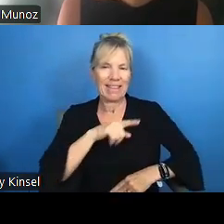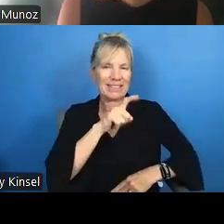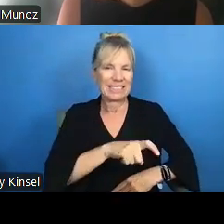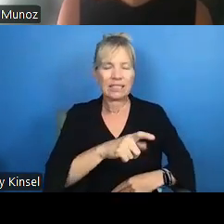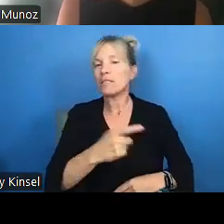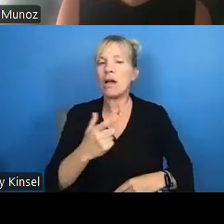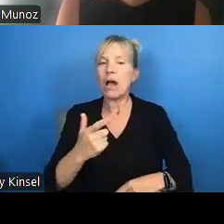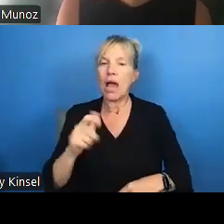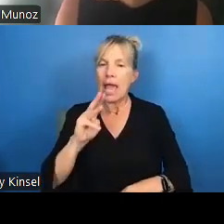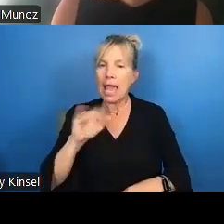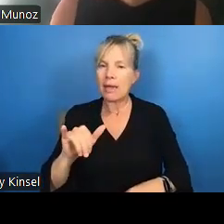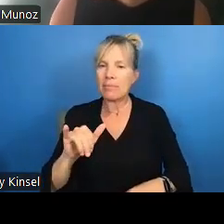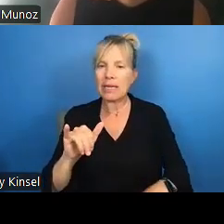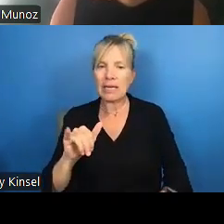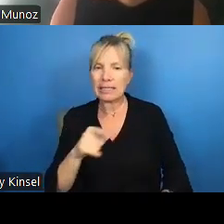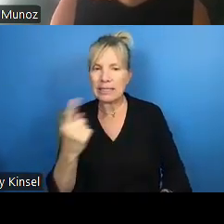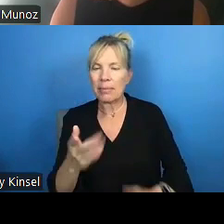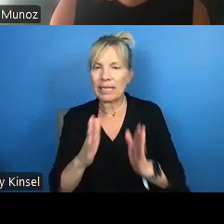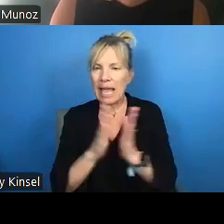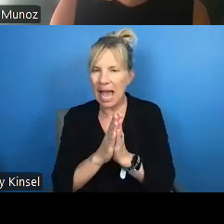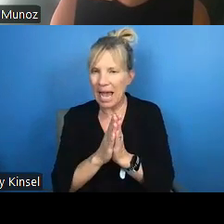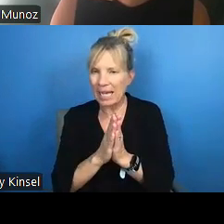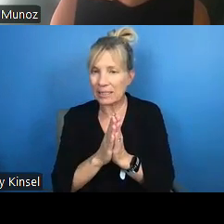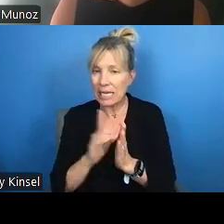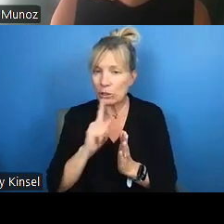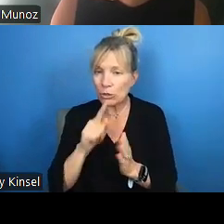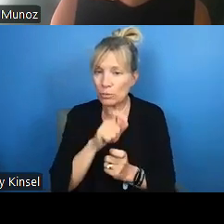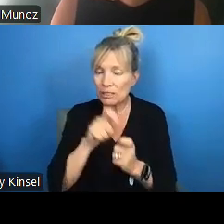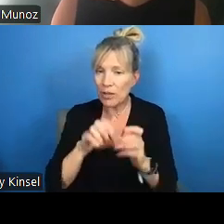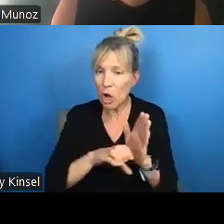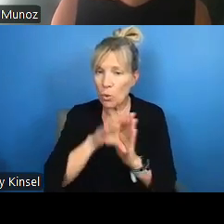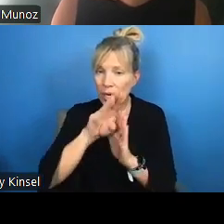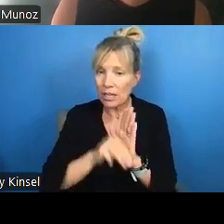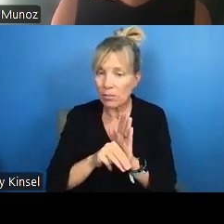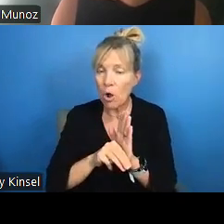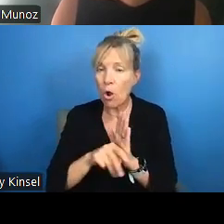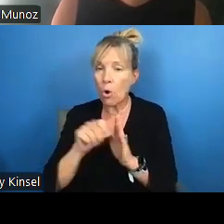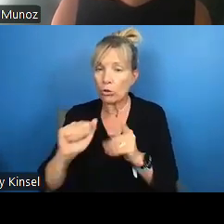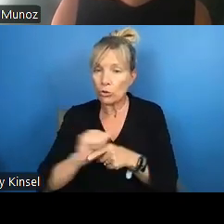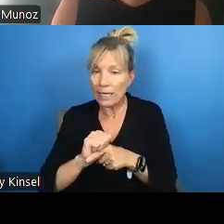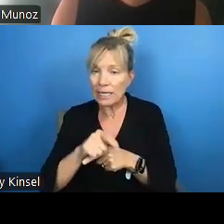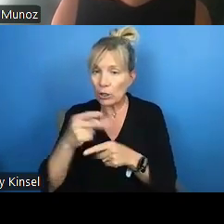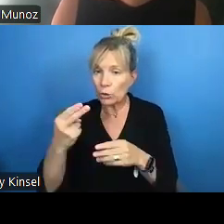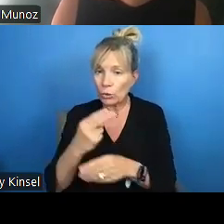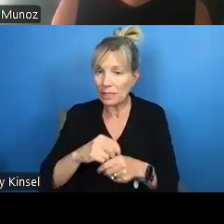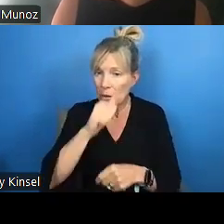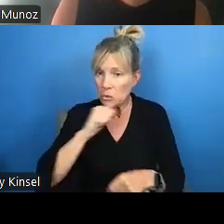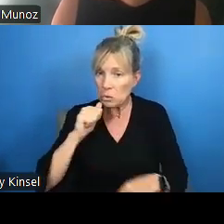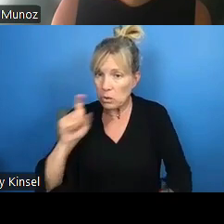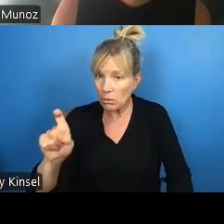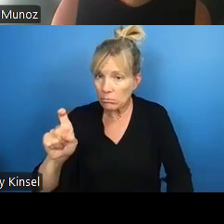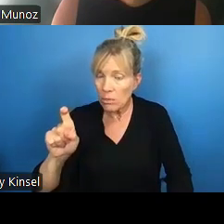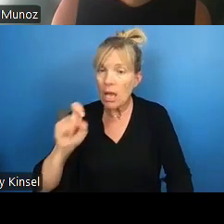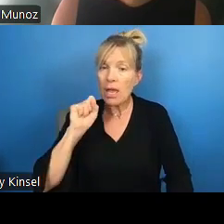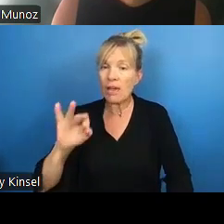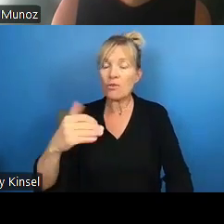was a question about any kind of specific curriculum or training that you all might be using in Arizona. If you happen to